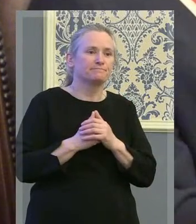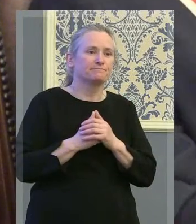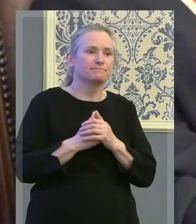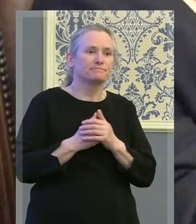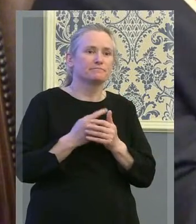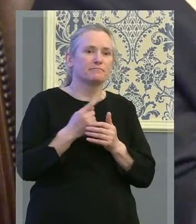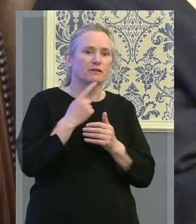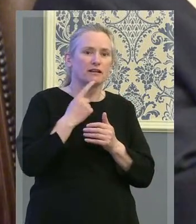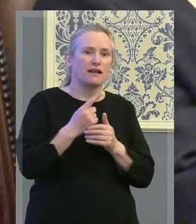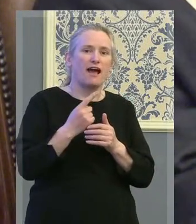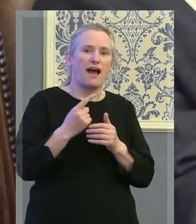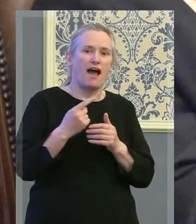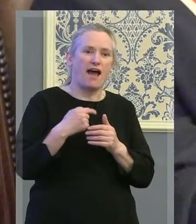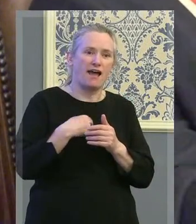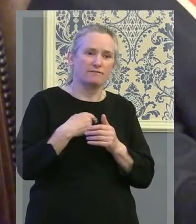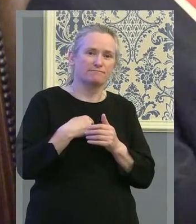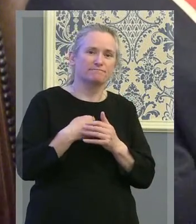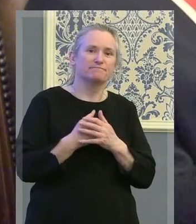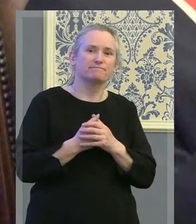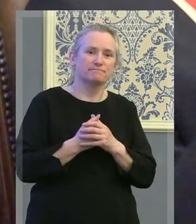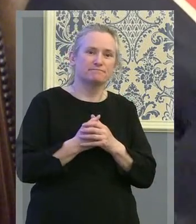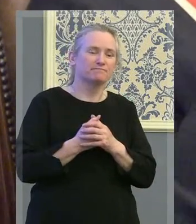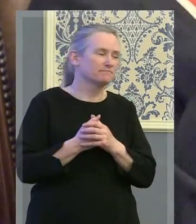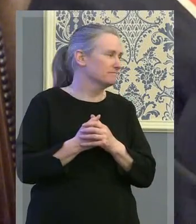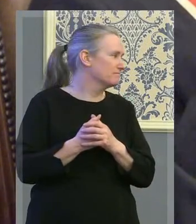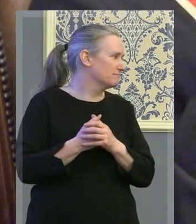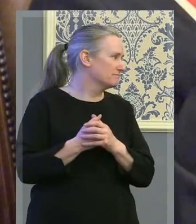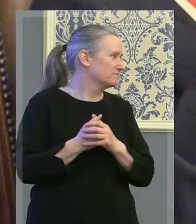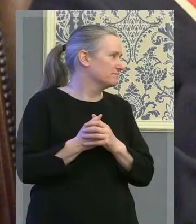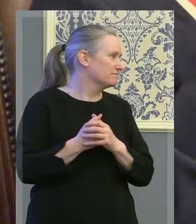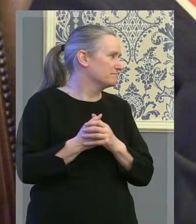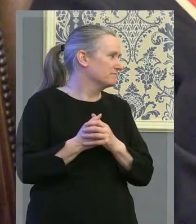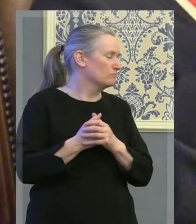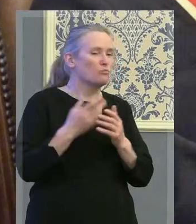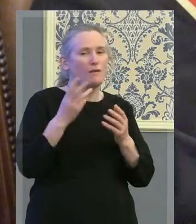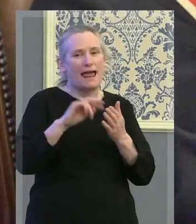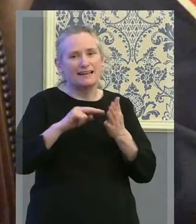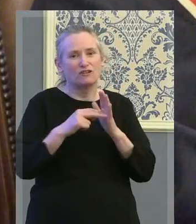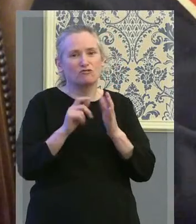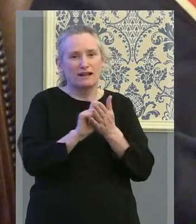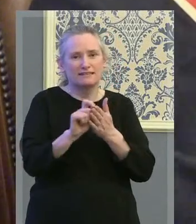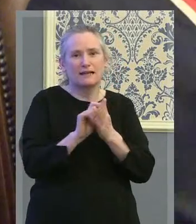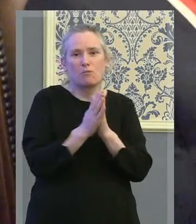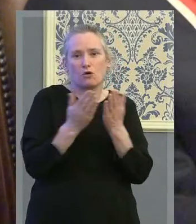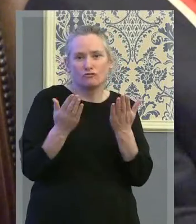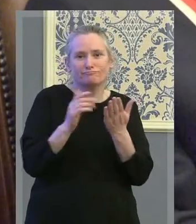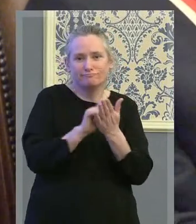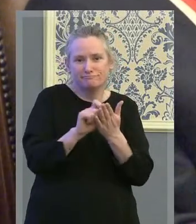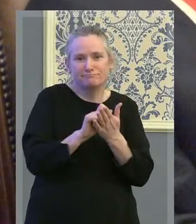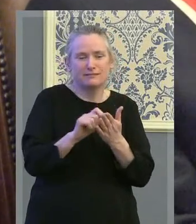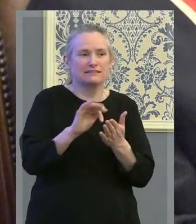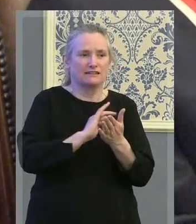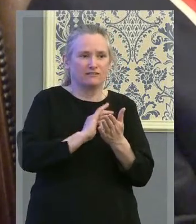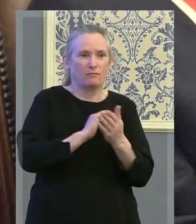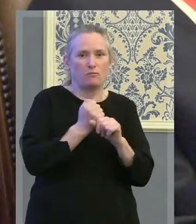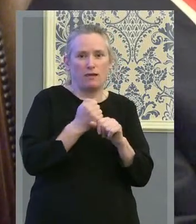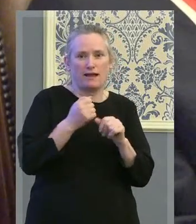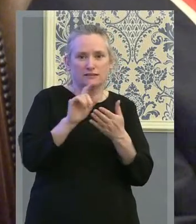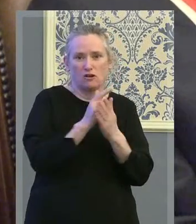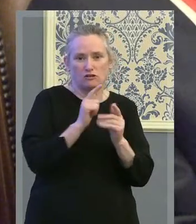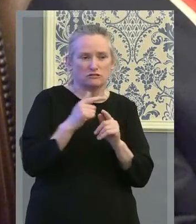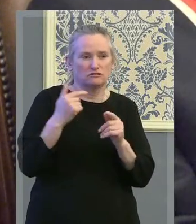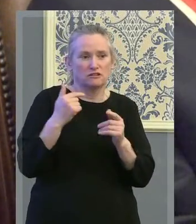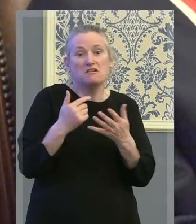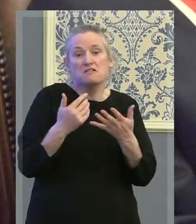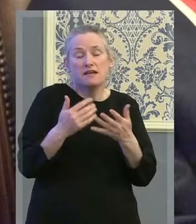but I haven't written a book, no autobiography, no biography, no memoir. I'm too busy writing songs for that. But if I did, you